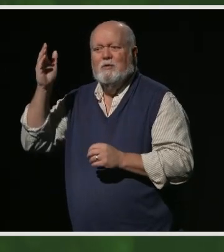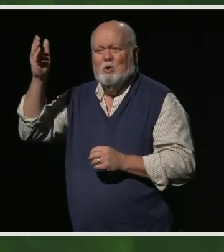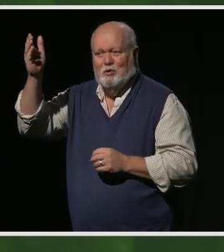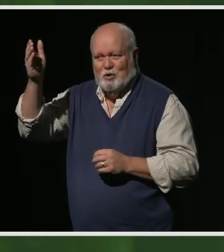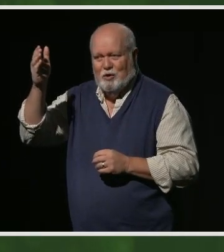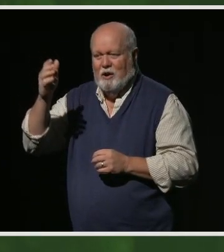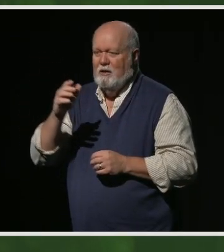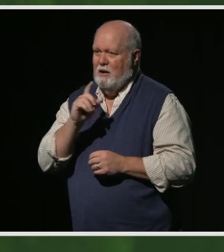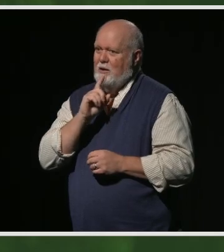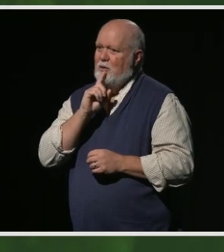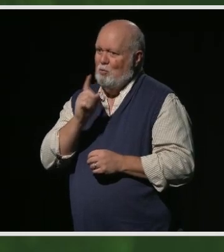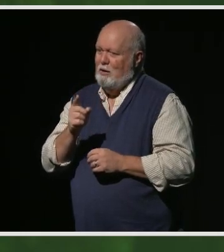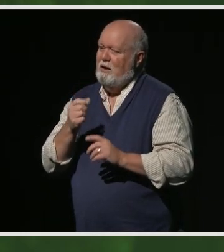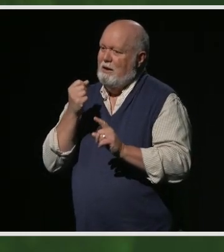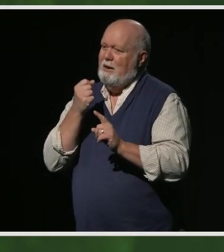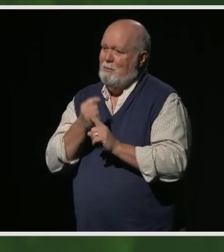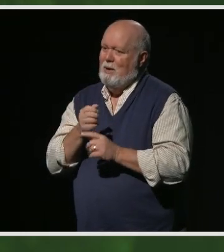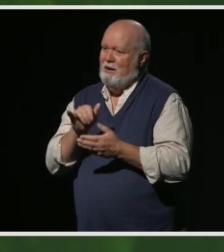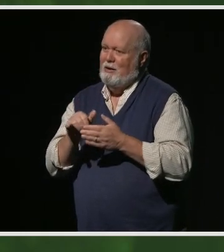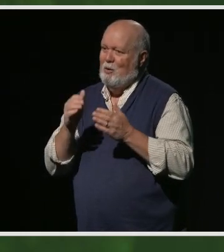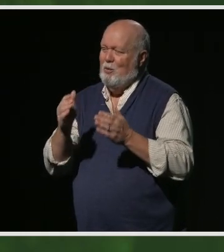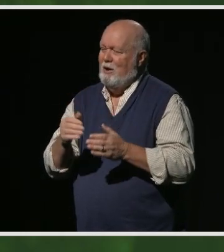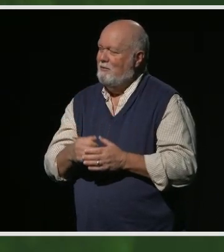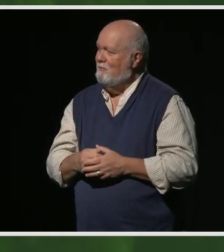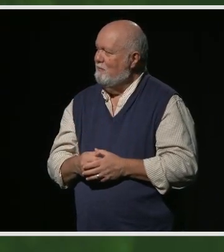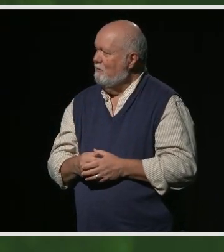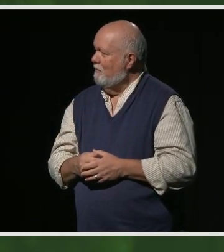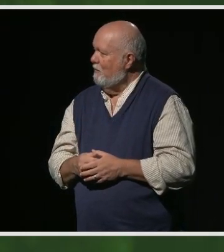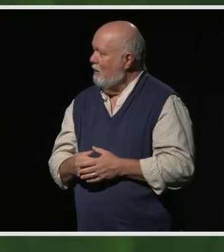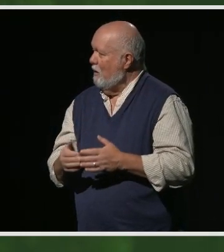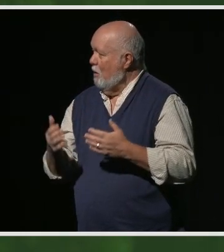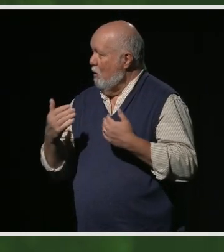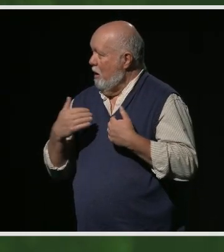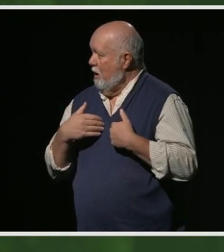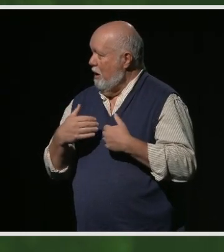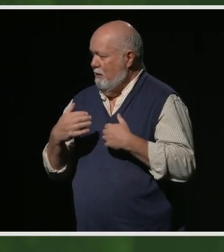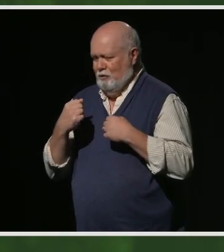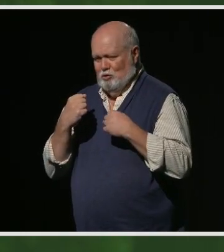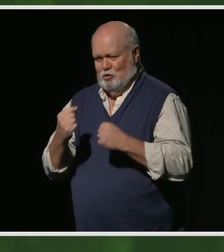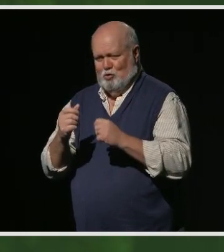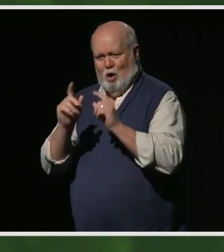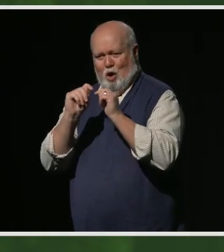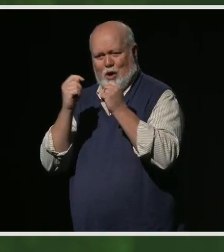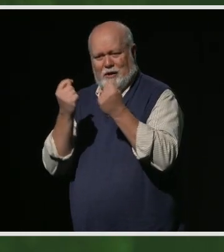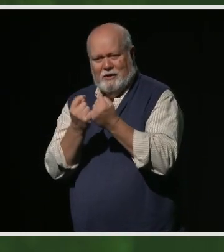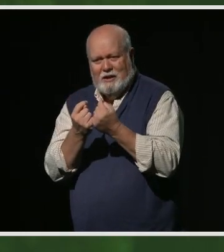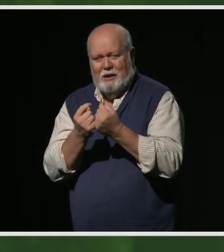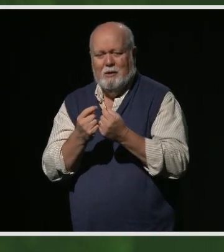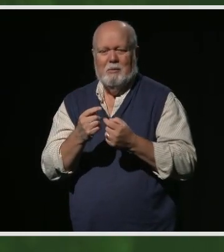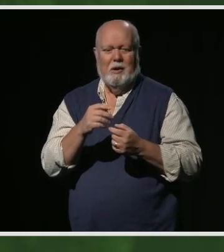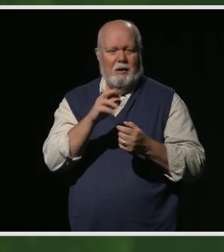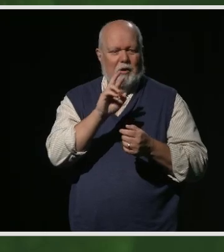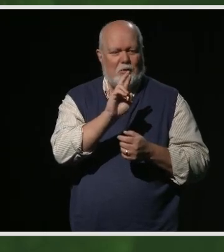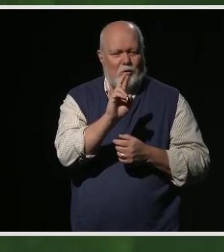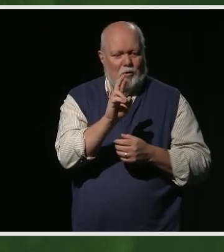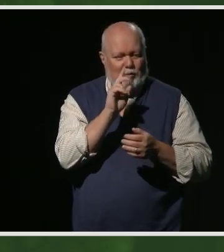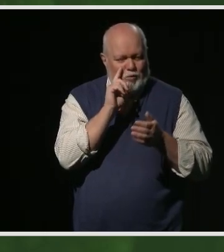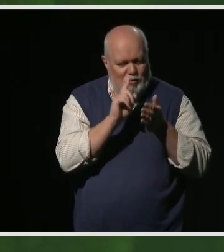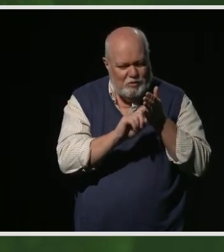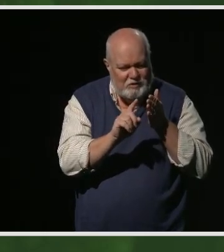really make an impact. We have a very well-rounded team of R&D folks, production folks,